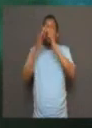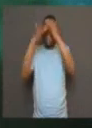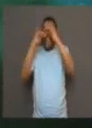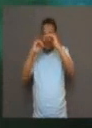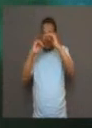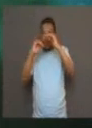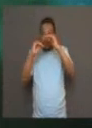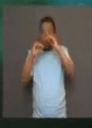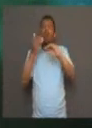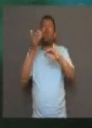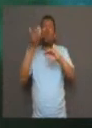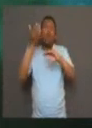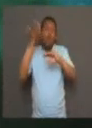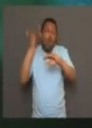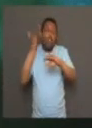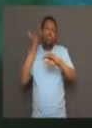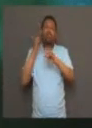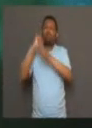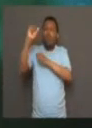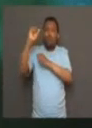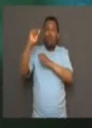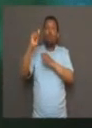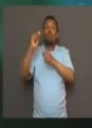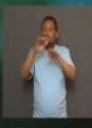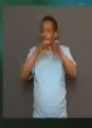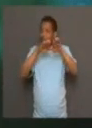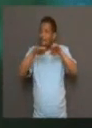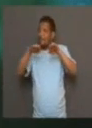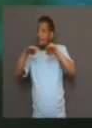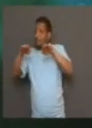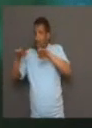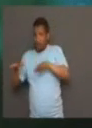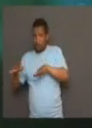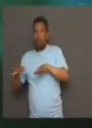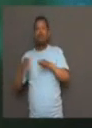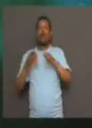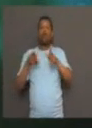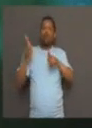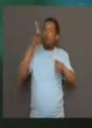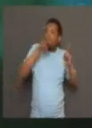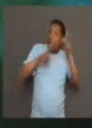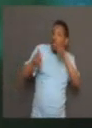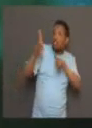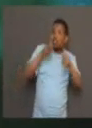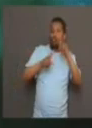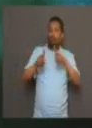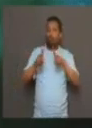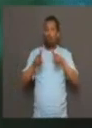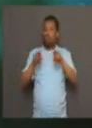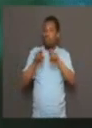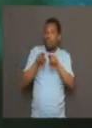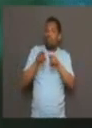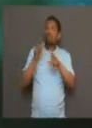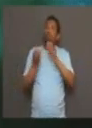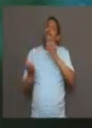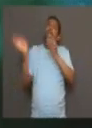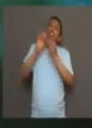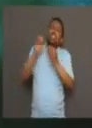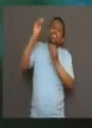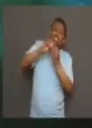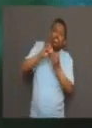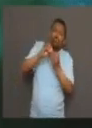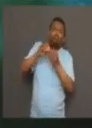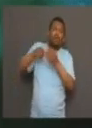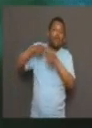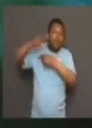was far from steady. The population tended to increase